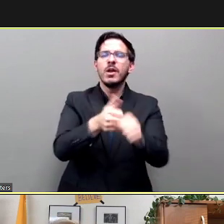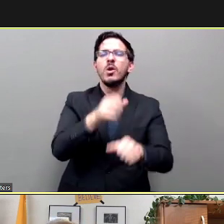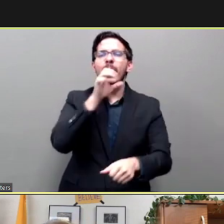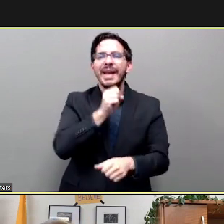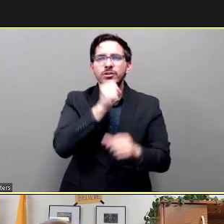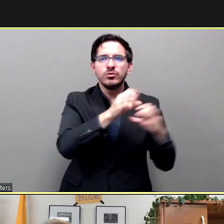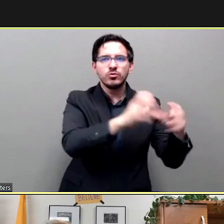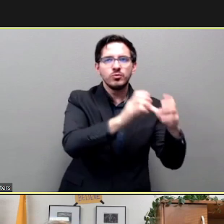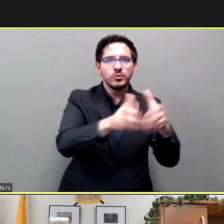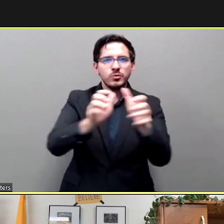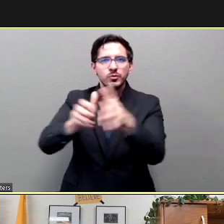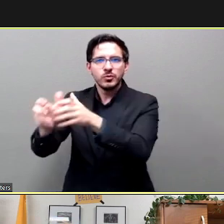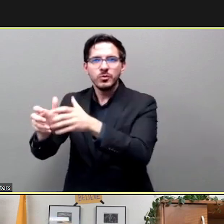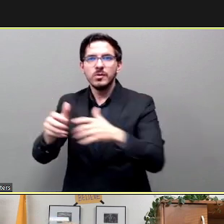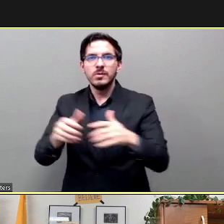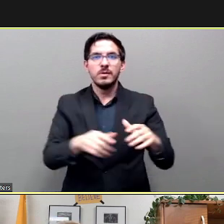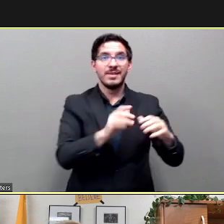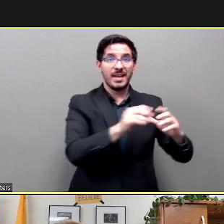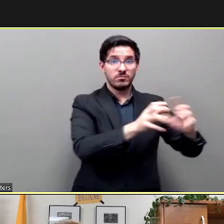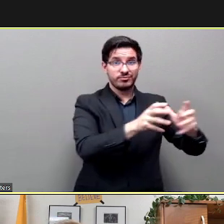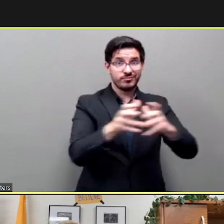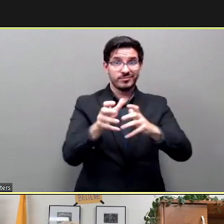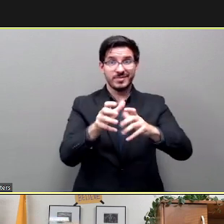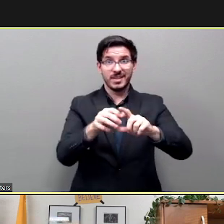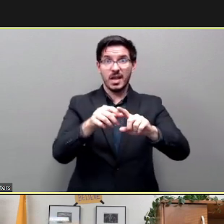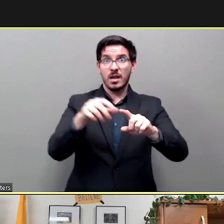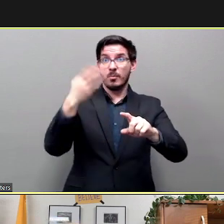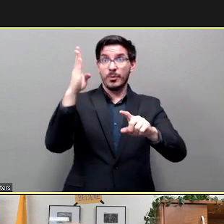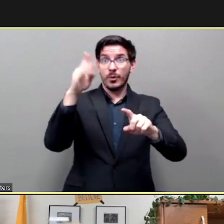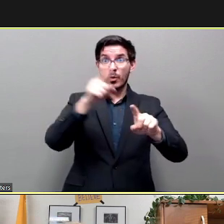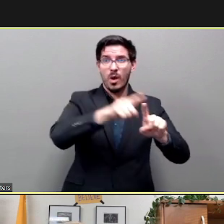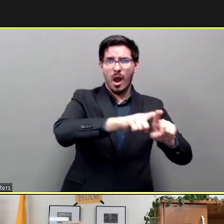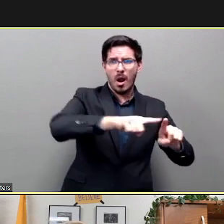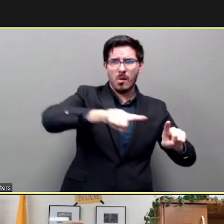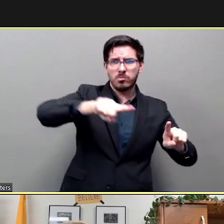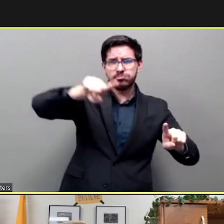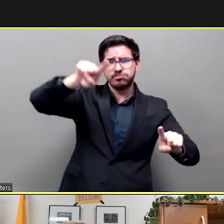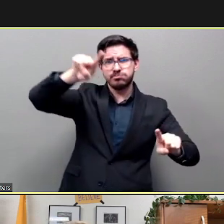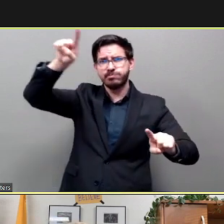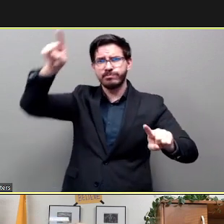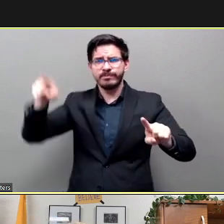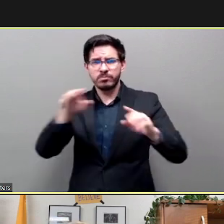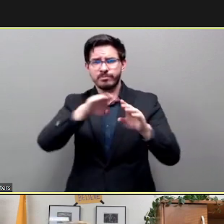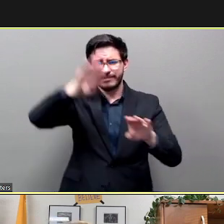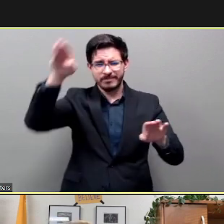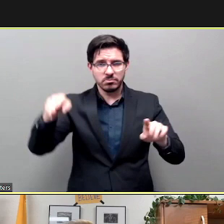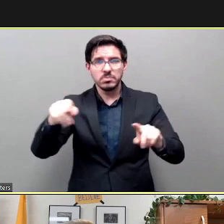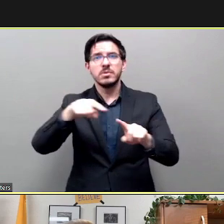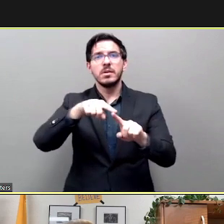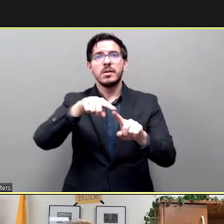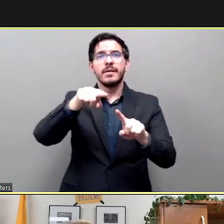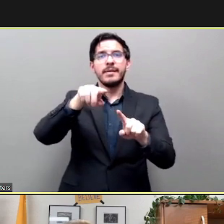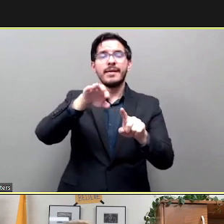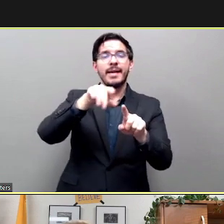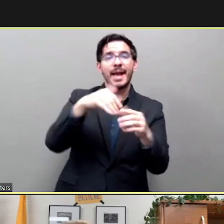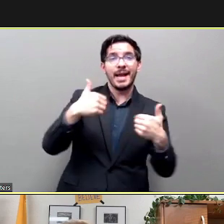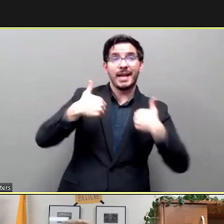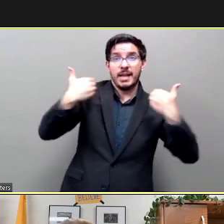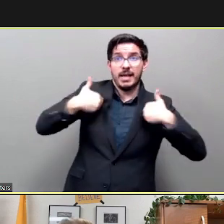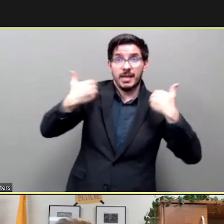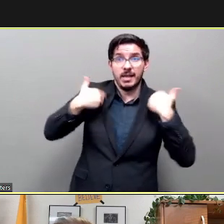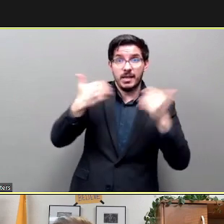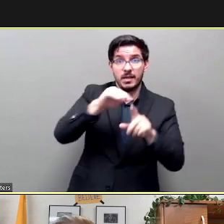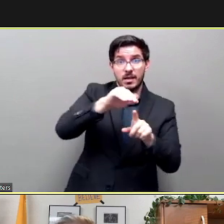this enormous peak in the blue line this year in younger individuals, but